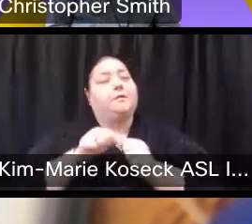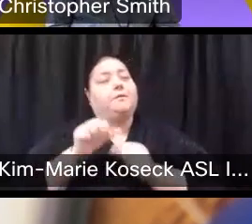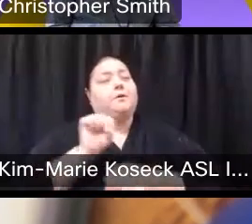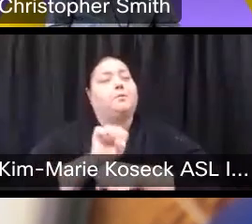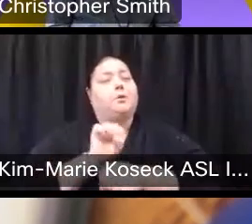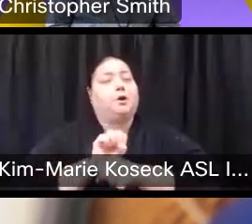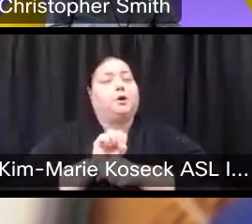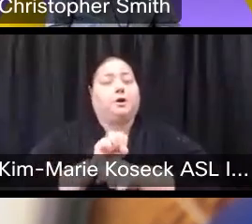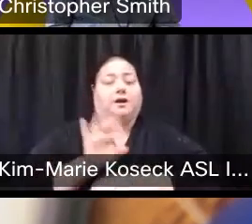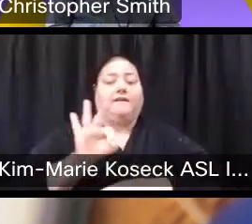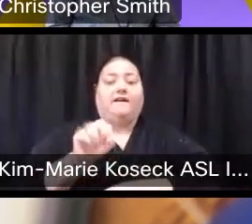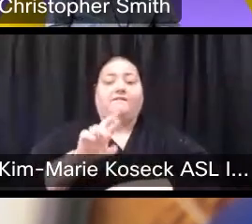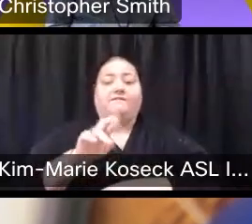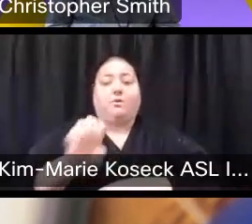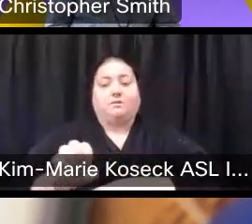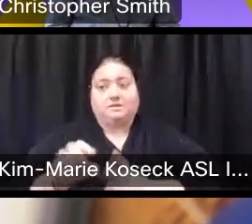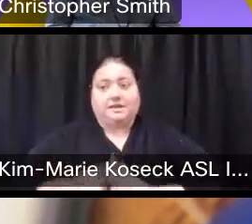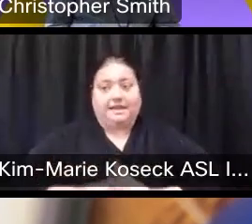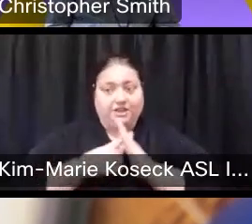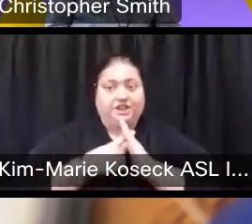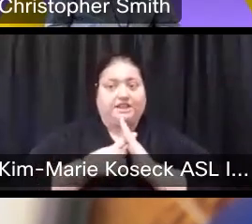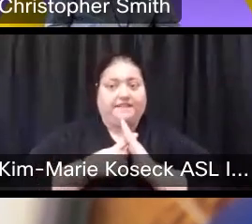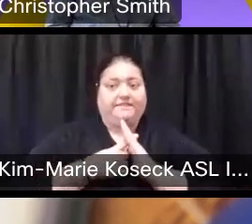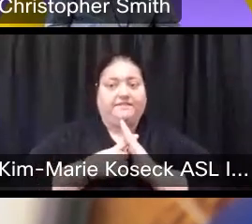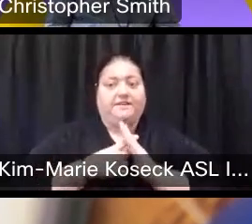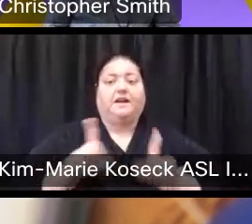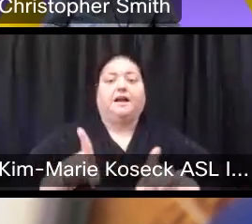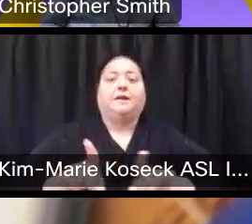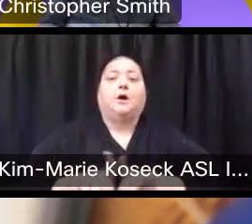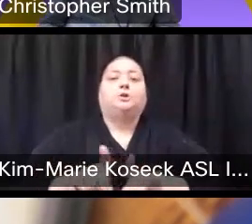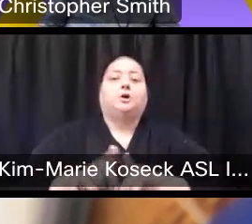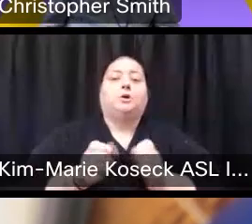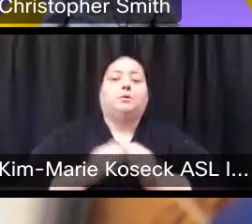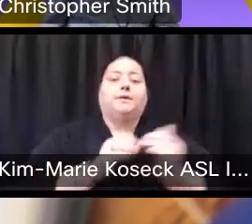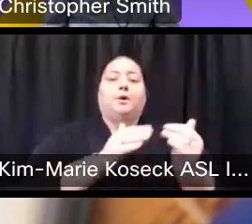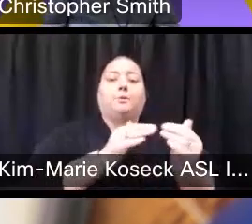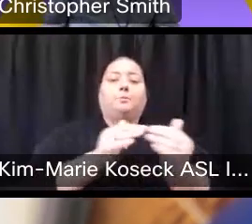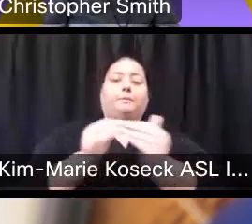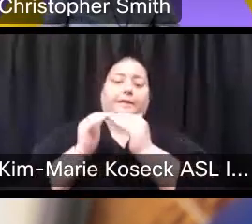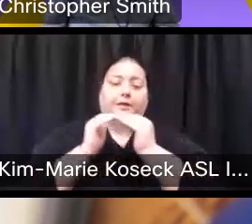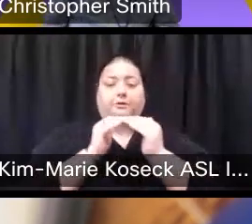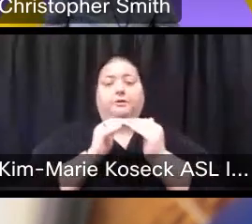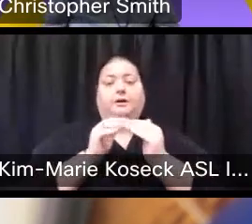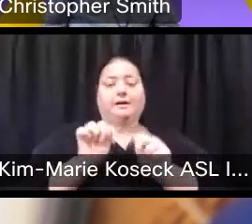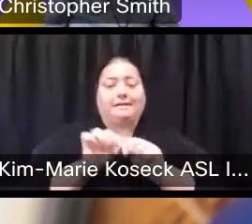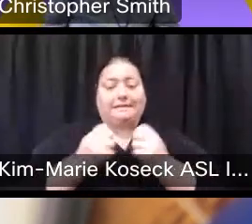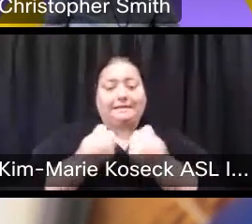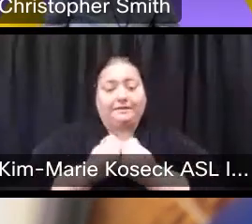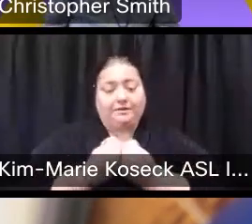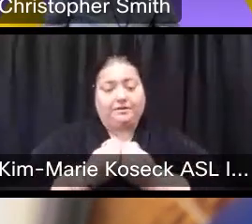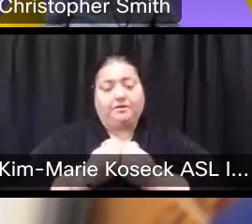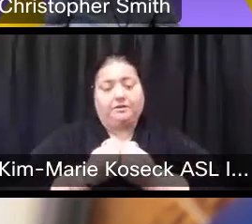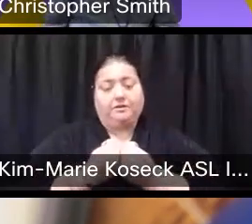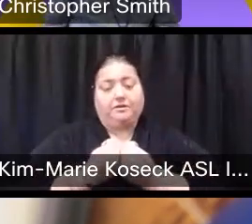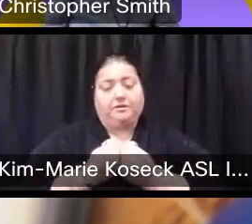workforce initiatives and also with our peer. We have a team,